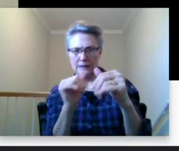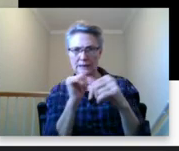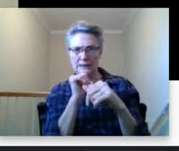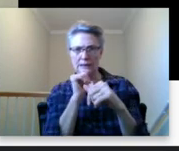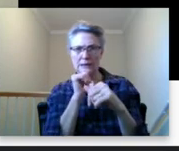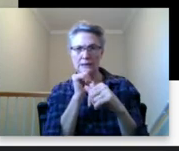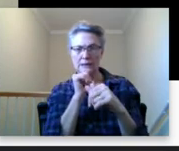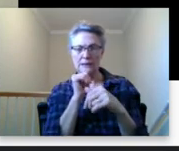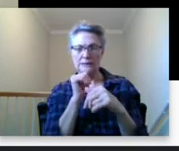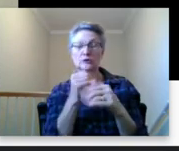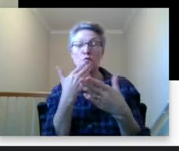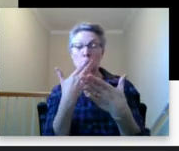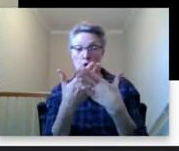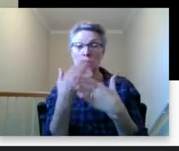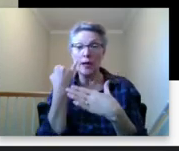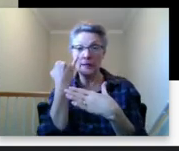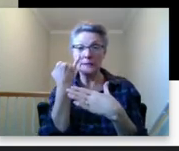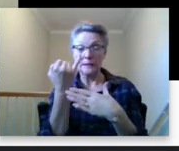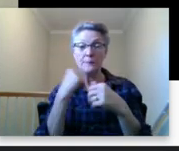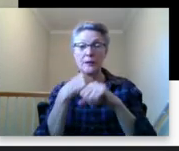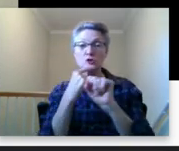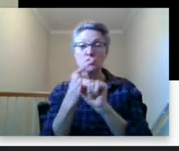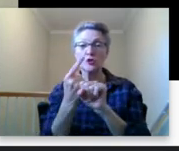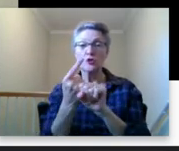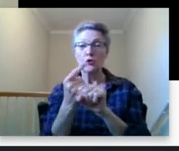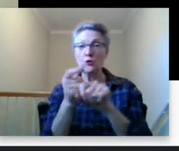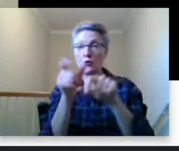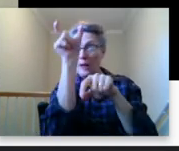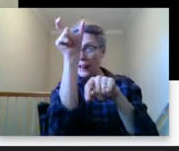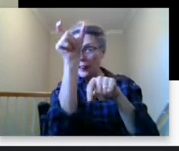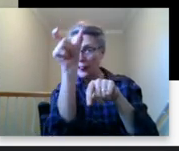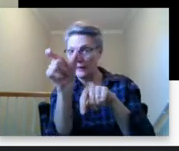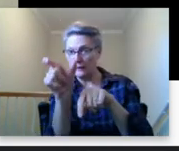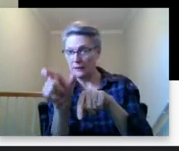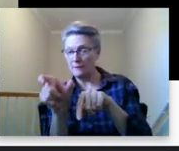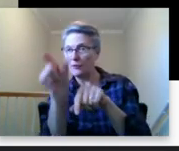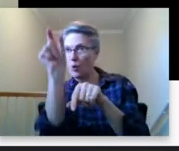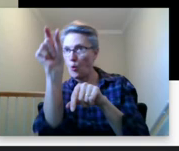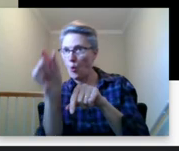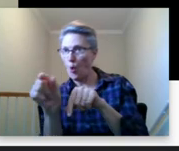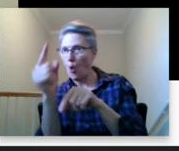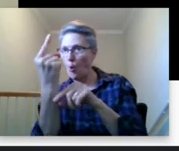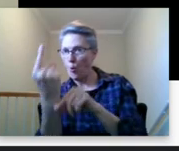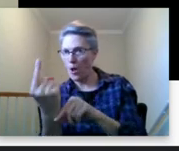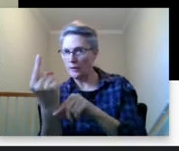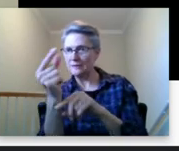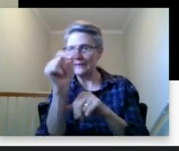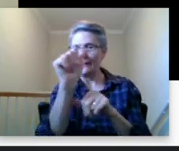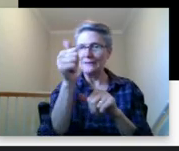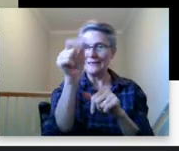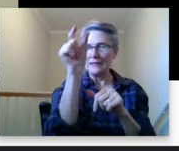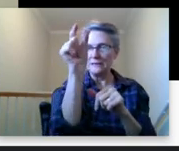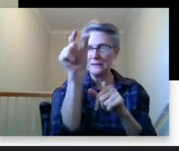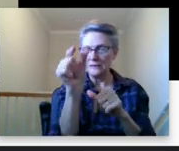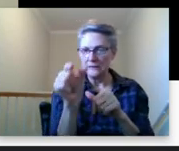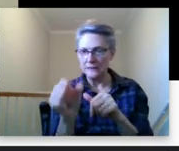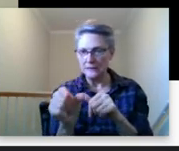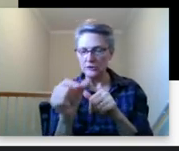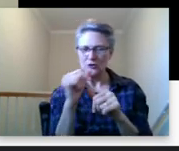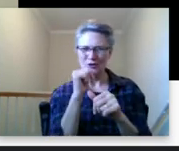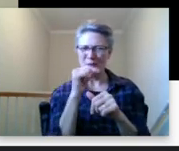a bad idea to make sure that you're getting all of your 1s and 10s lined up and that you're not making any silly mistakes by doing mental